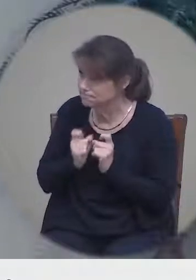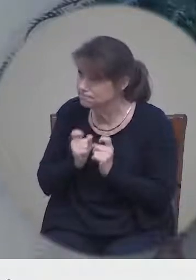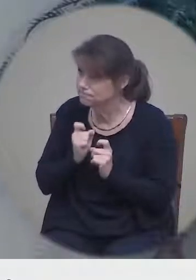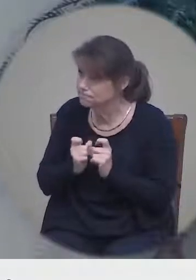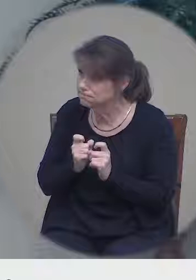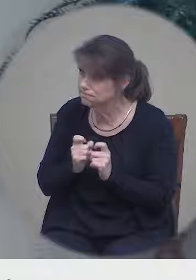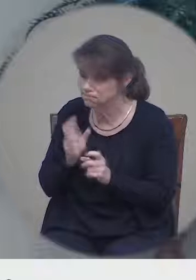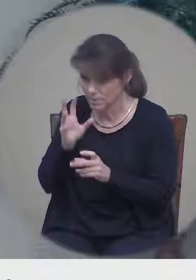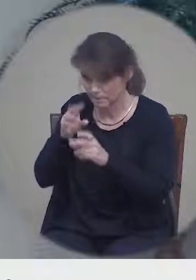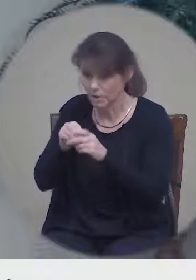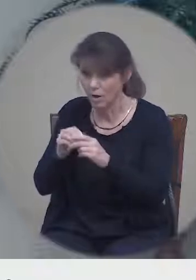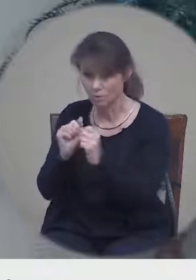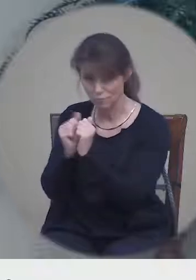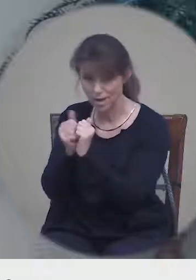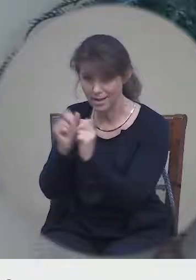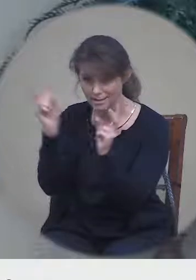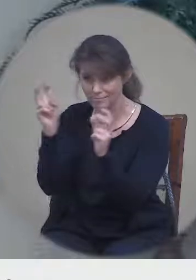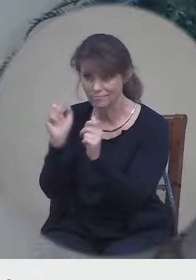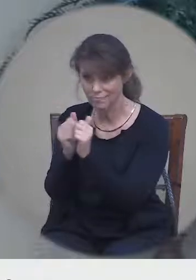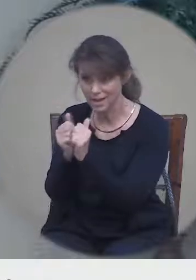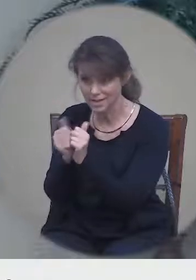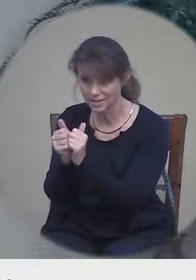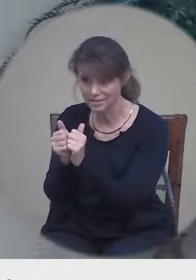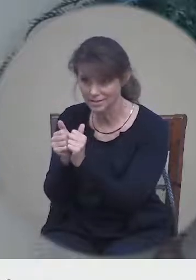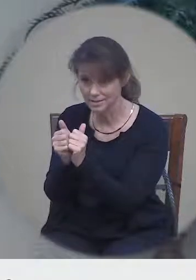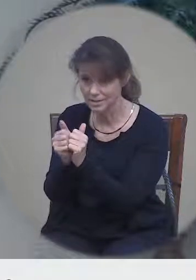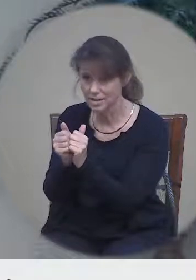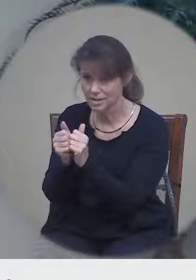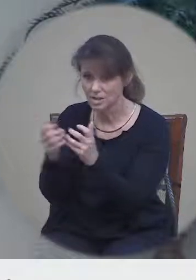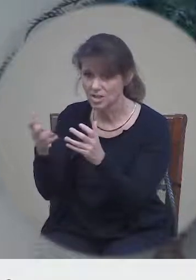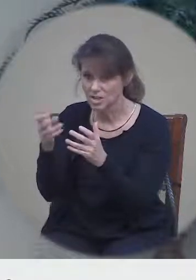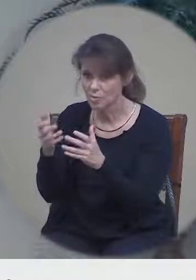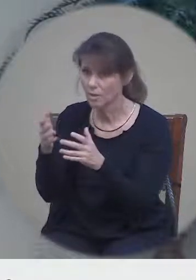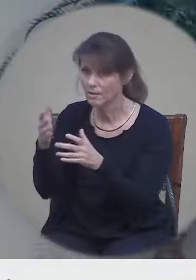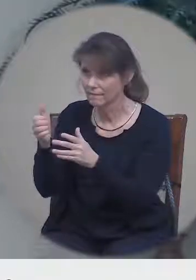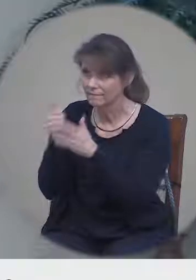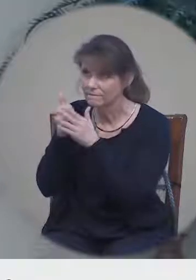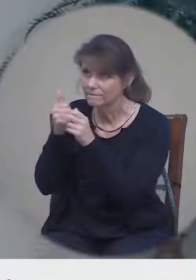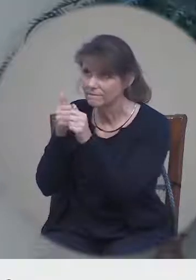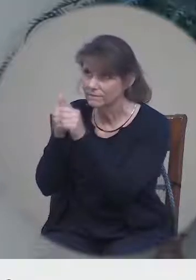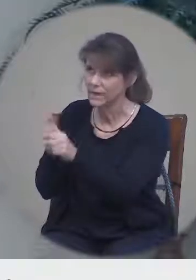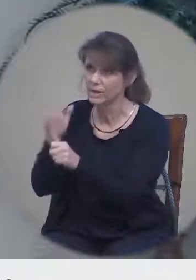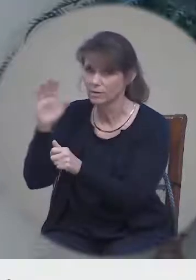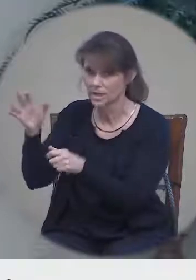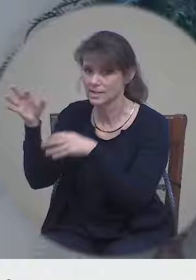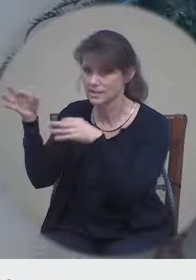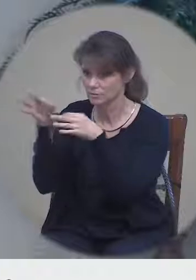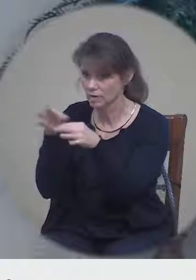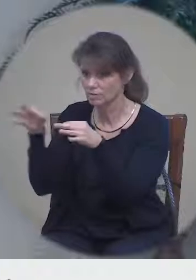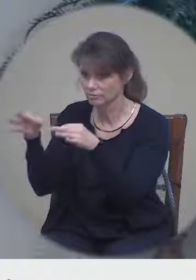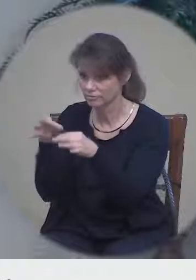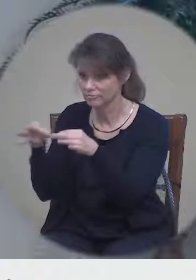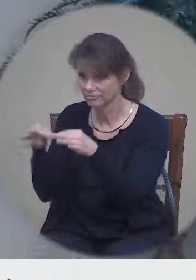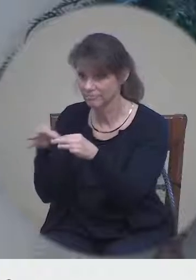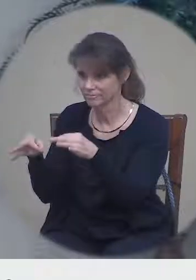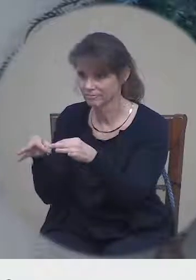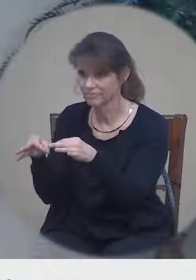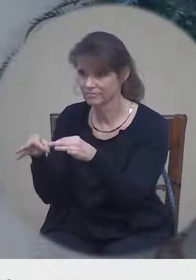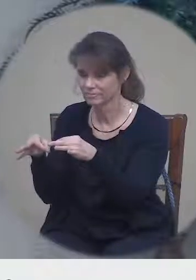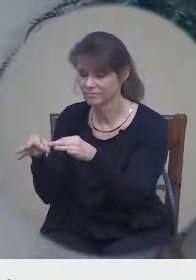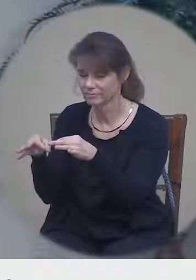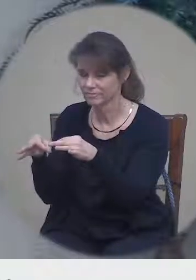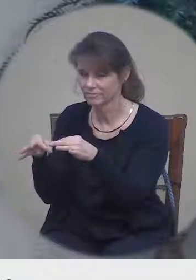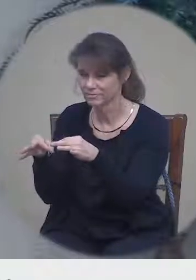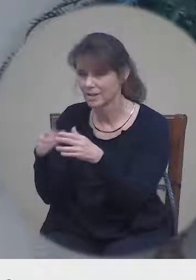this race. You want to do what He's instructed you to do, and occasionally, I